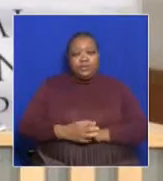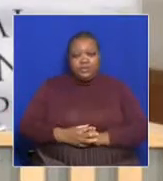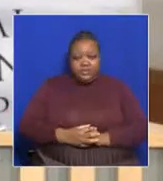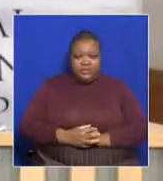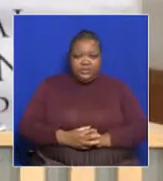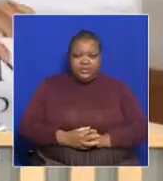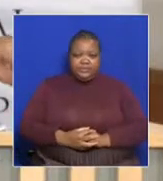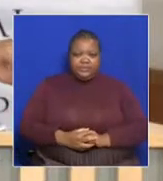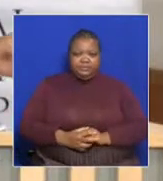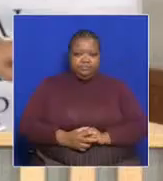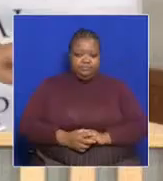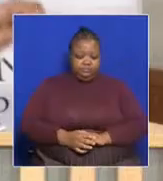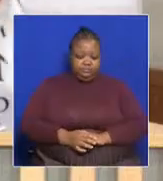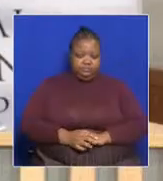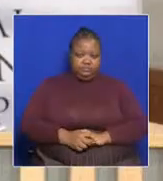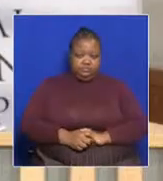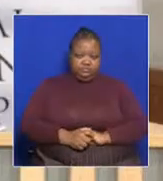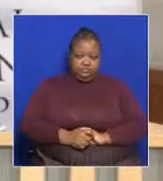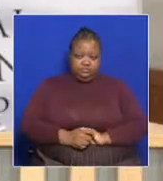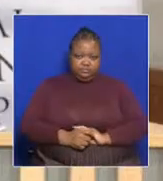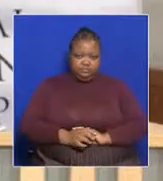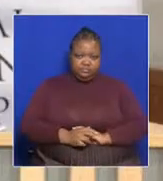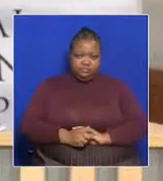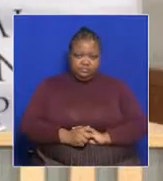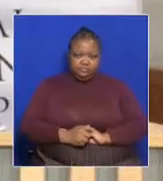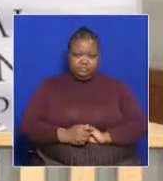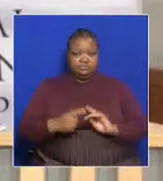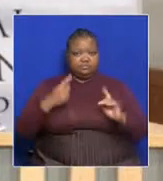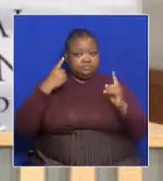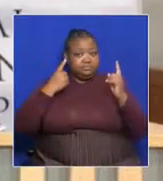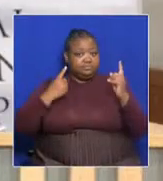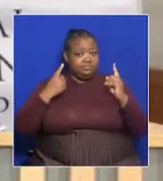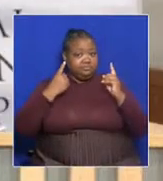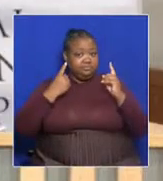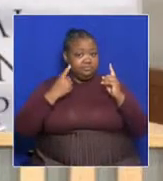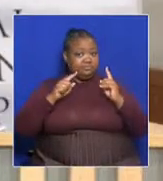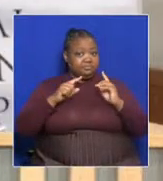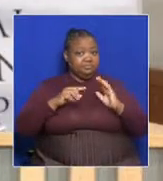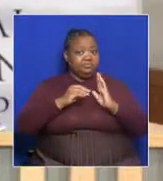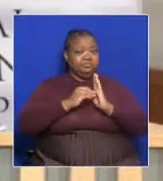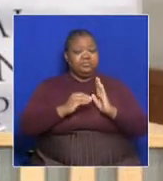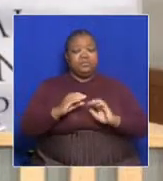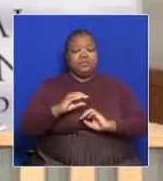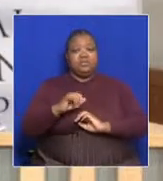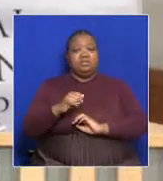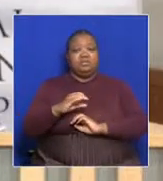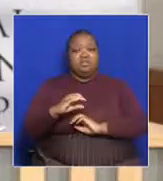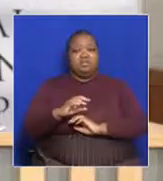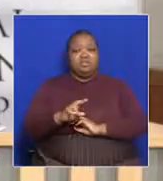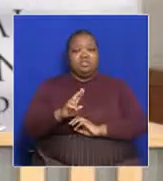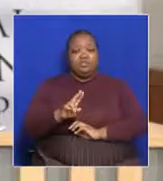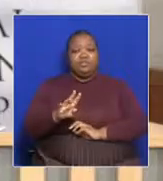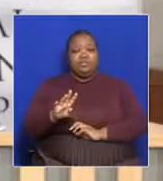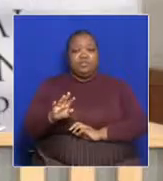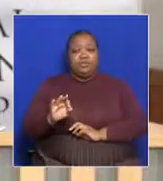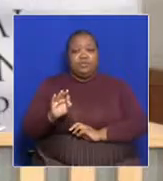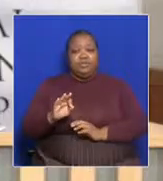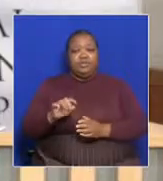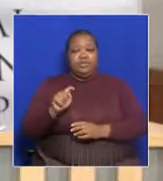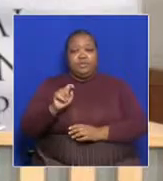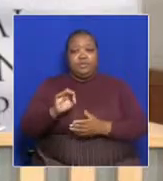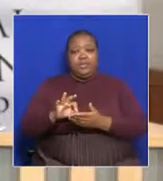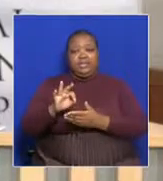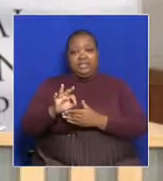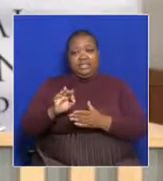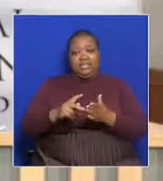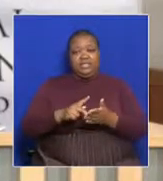In fact, I think you state at CJC 243.13 at page 605, we don't have to